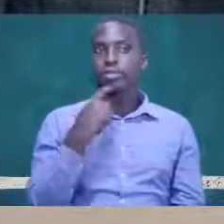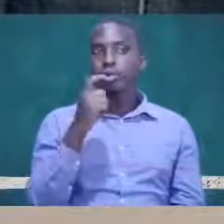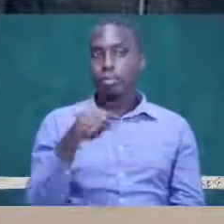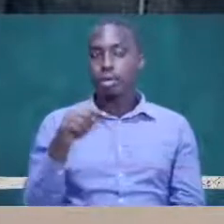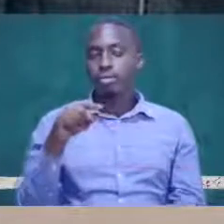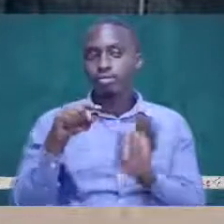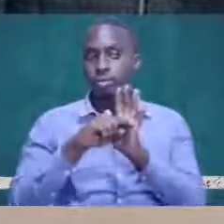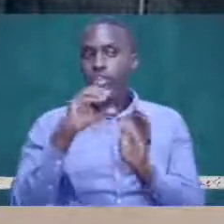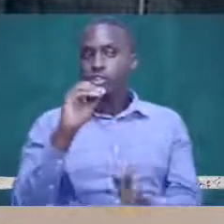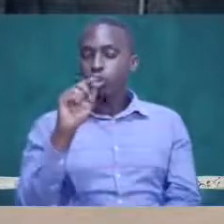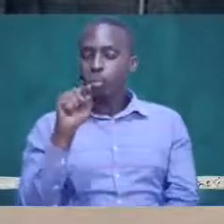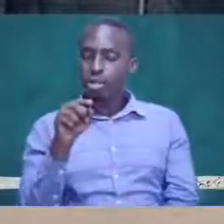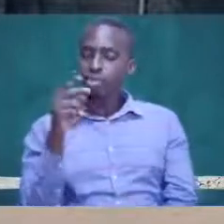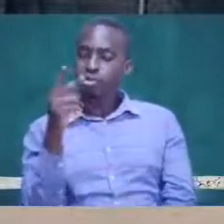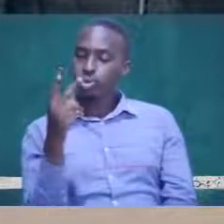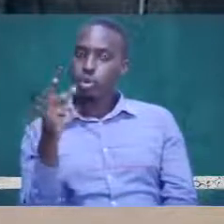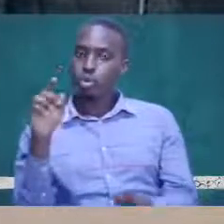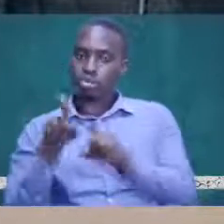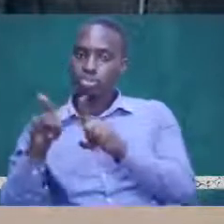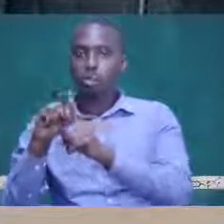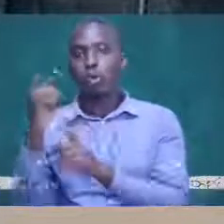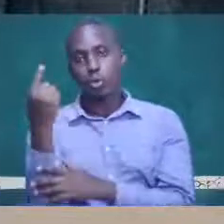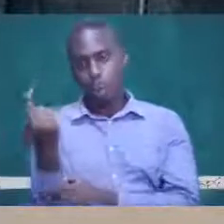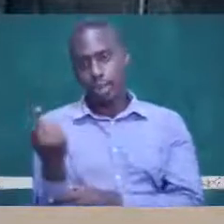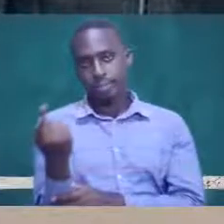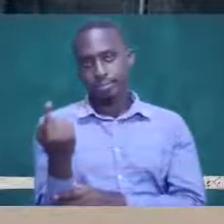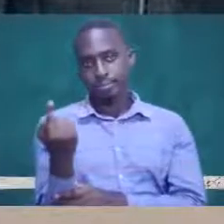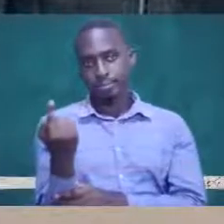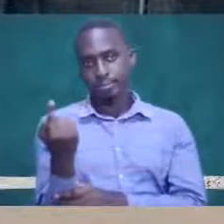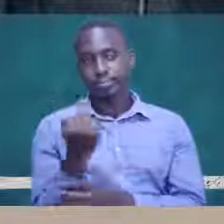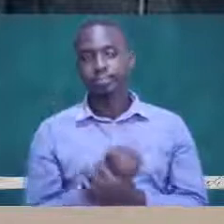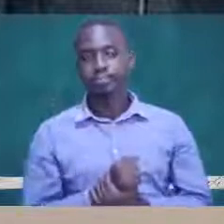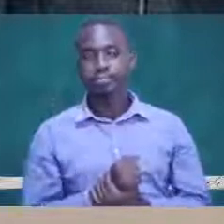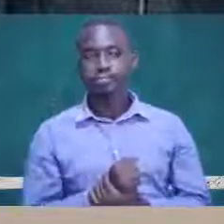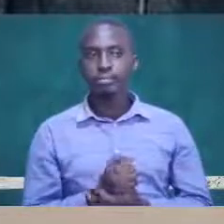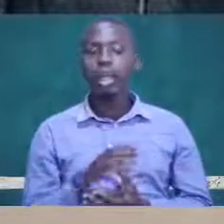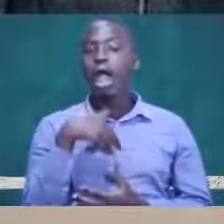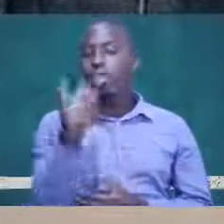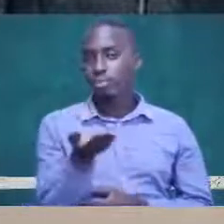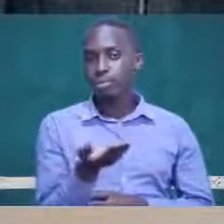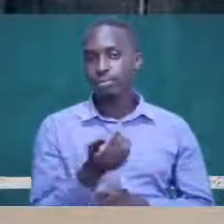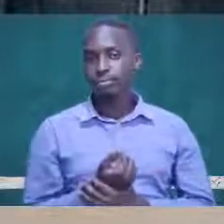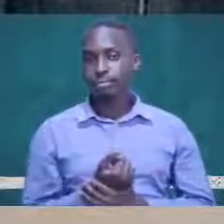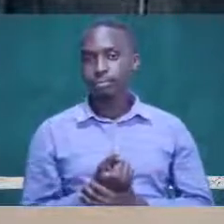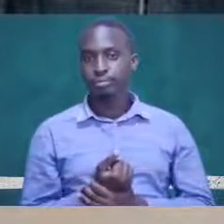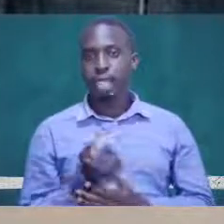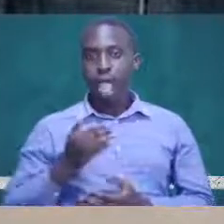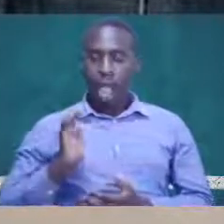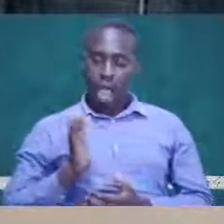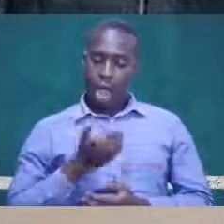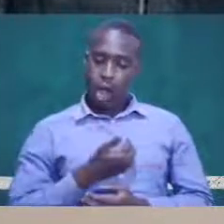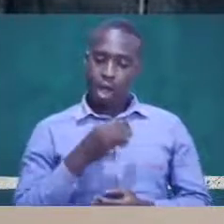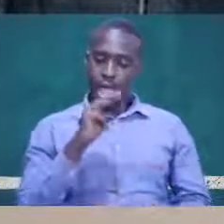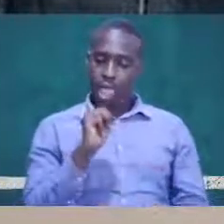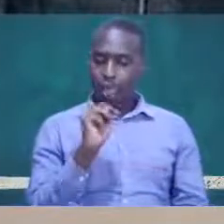0.2, which is equal to 1. Which is equal to 1. Now, our marginal